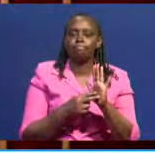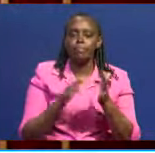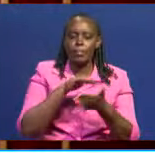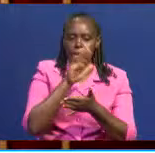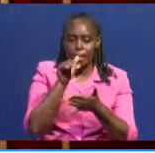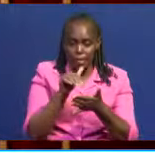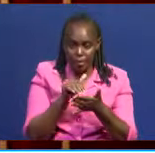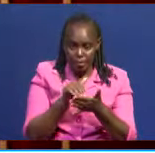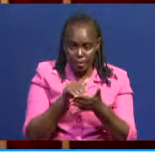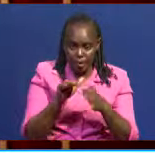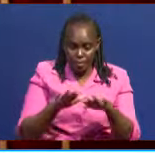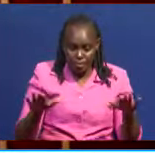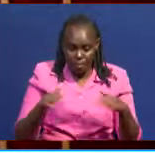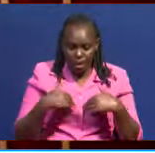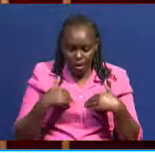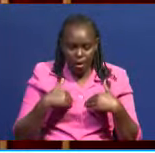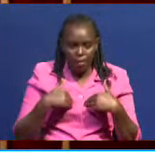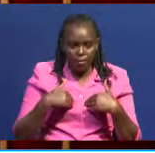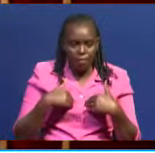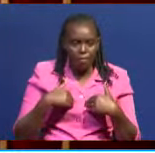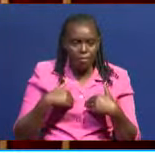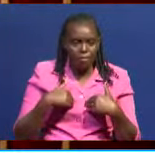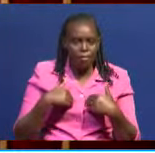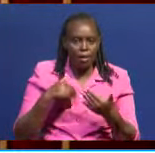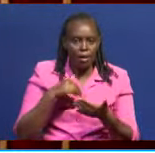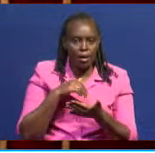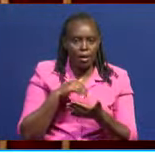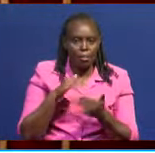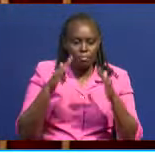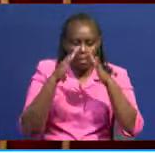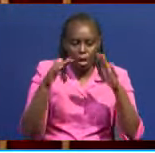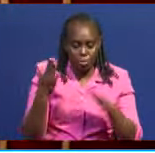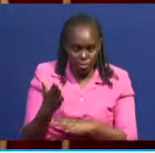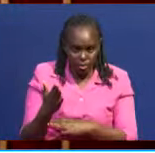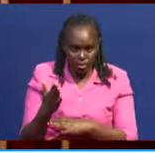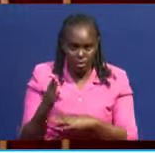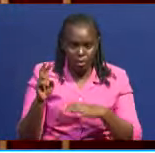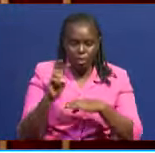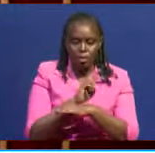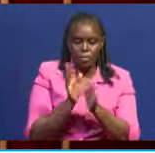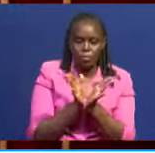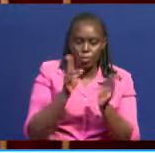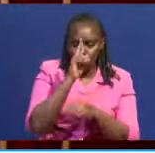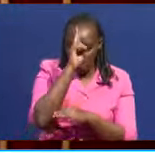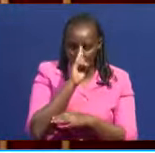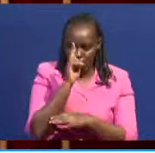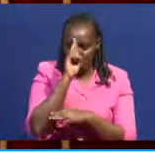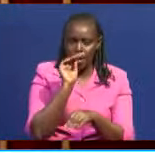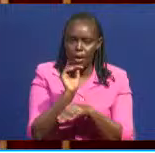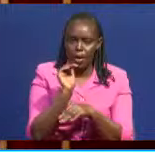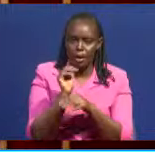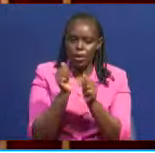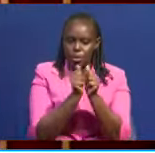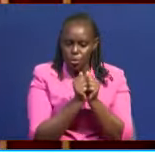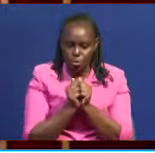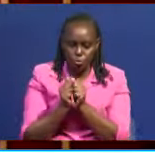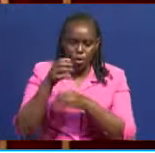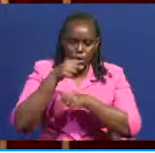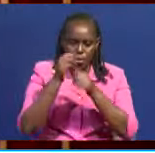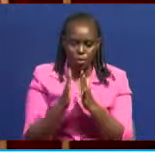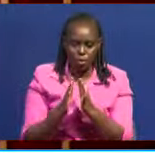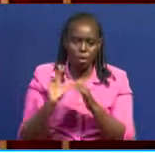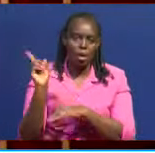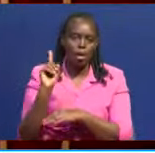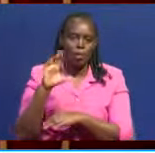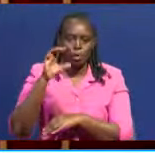Central Park, there is a facility. So we'll ask the Inspector General of Police, in consultation with the stakeholders and